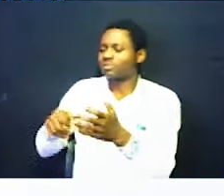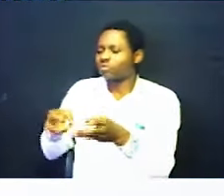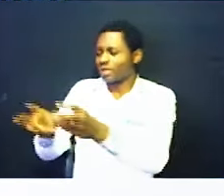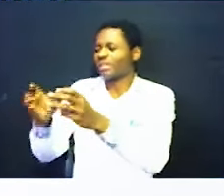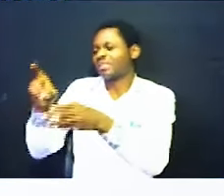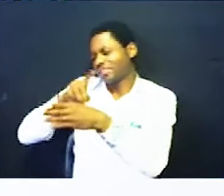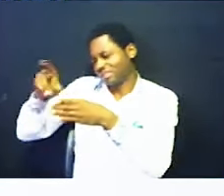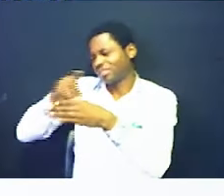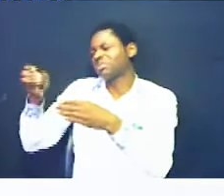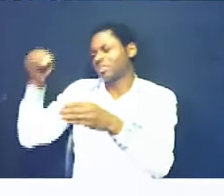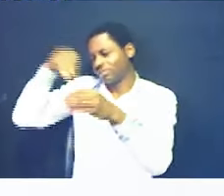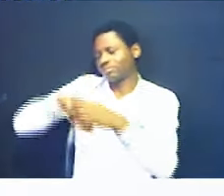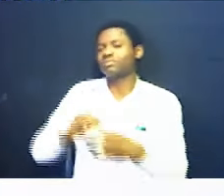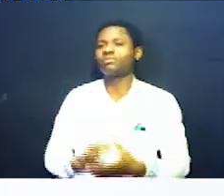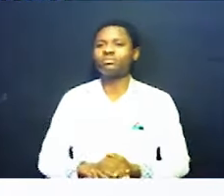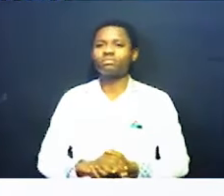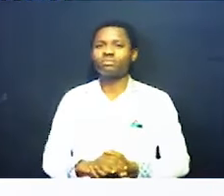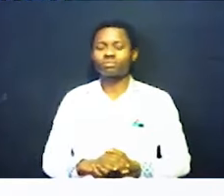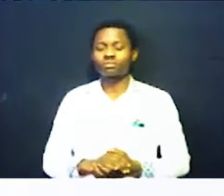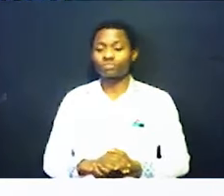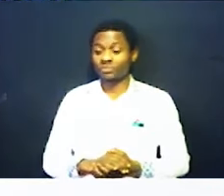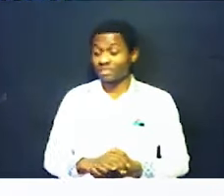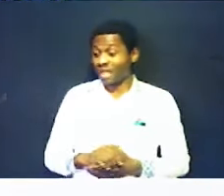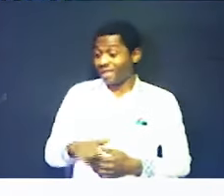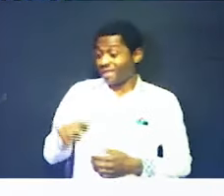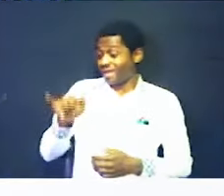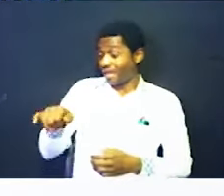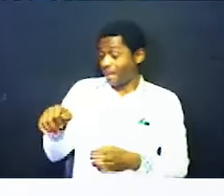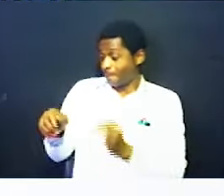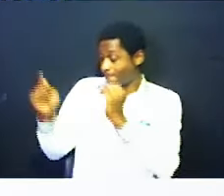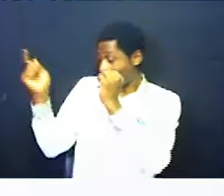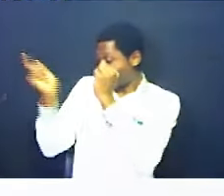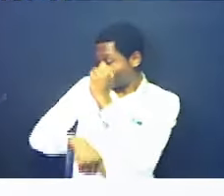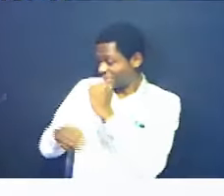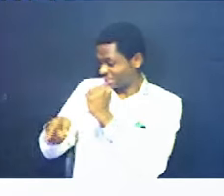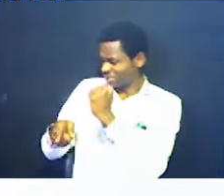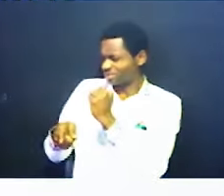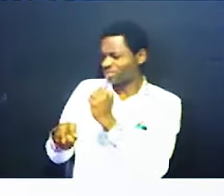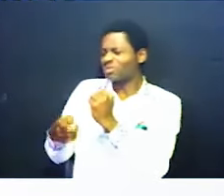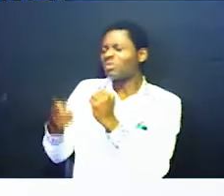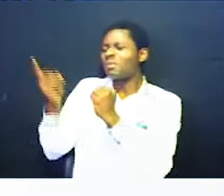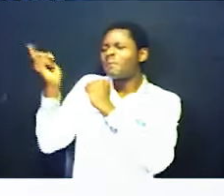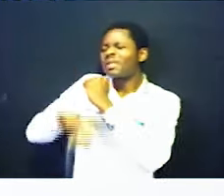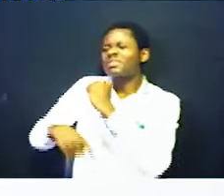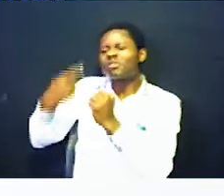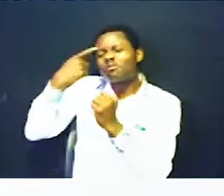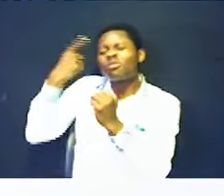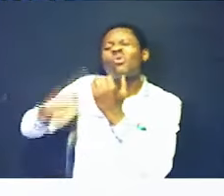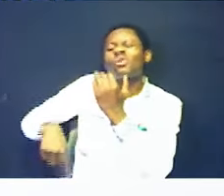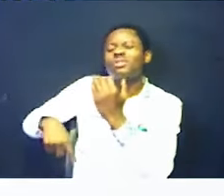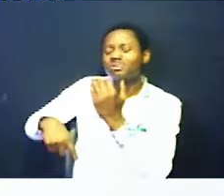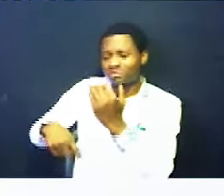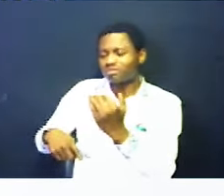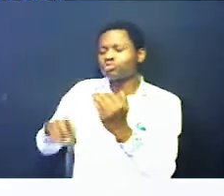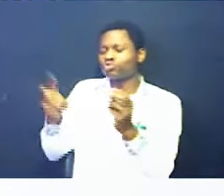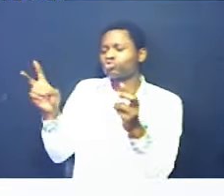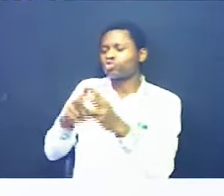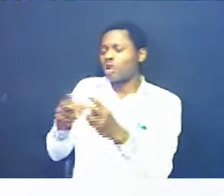Now, this punishment I'm talking about is by way of correction and training.